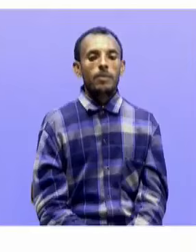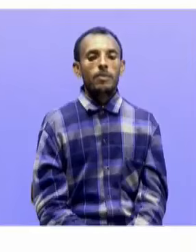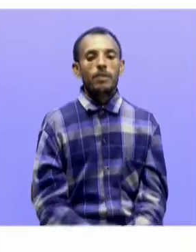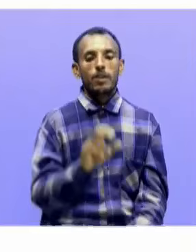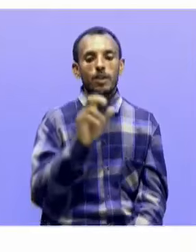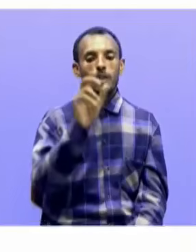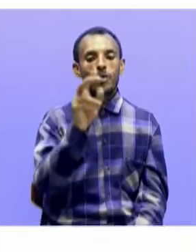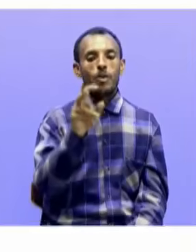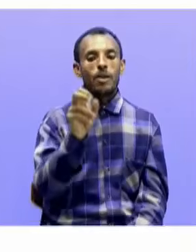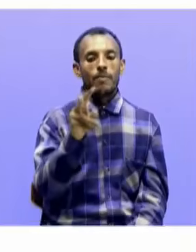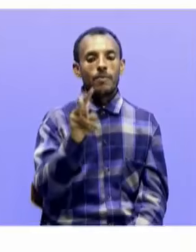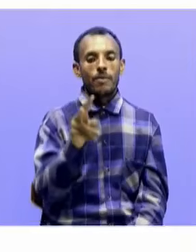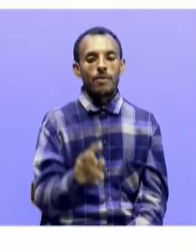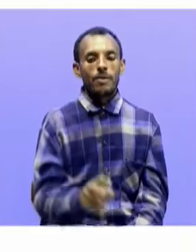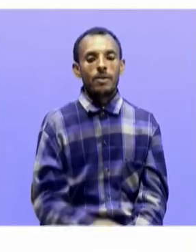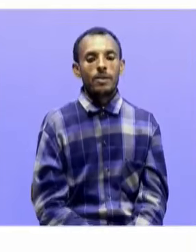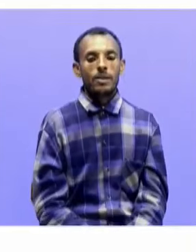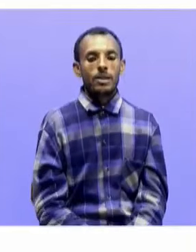12,